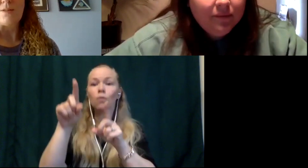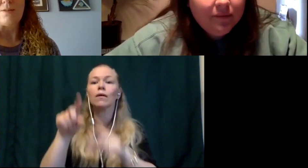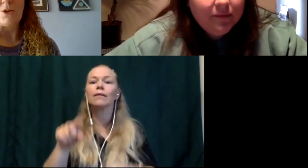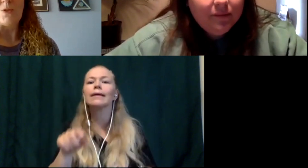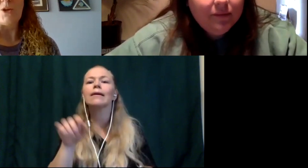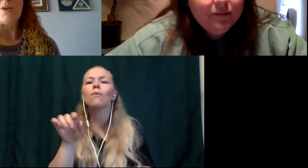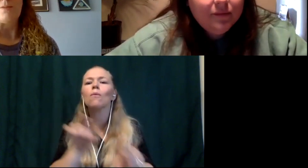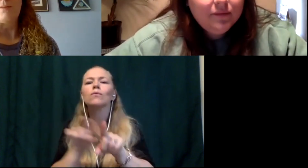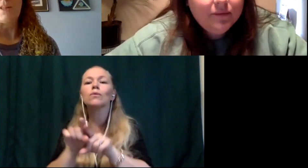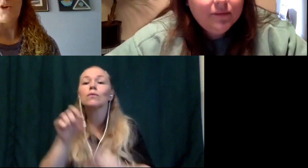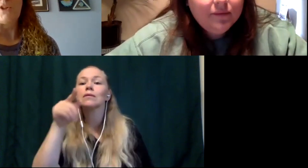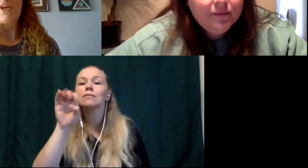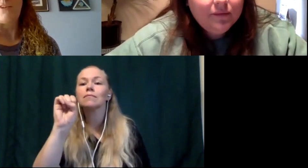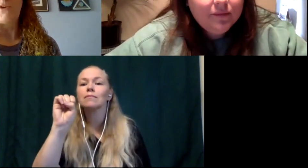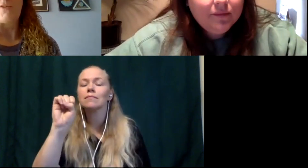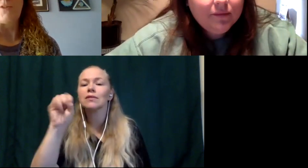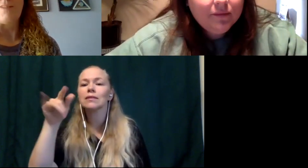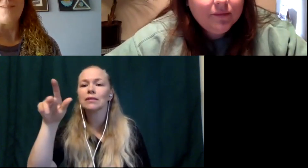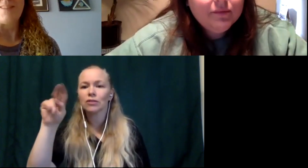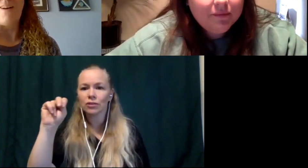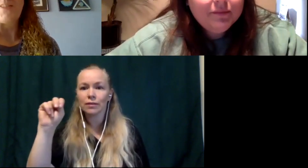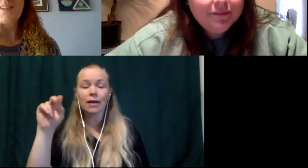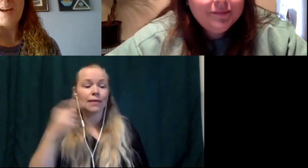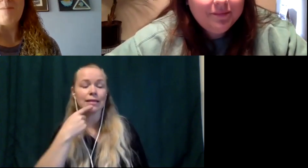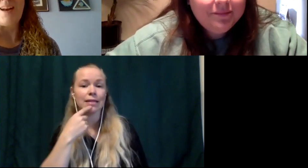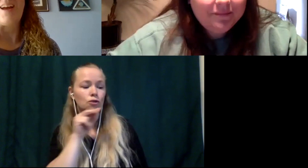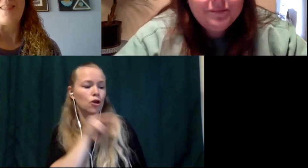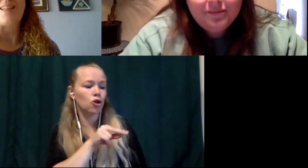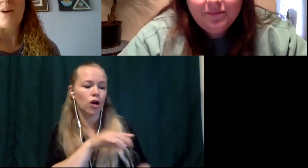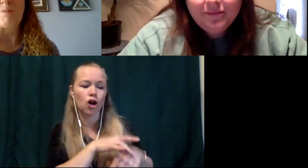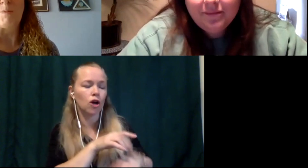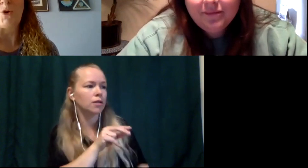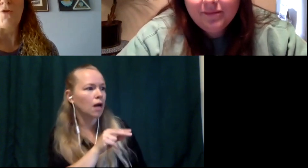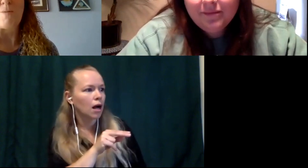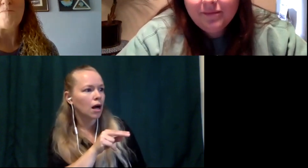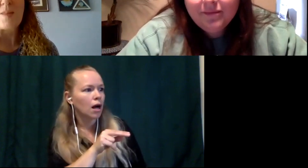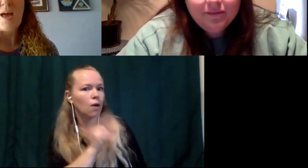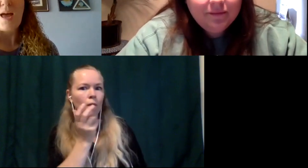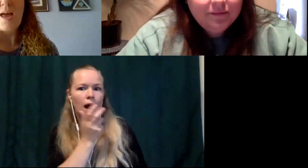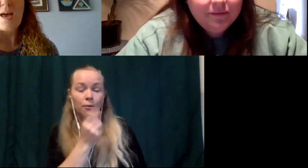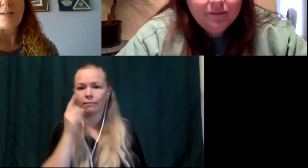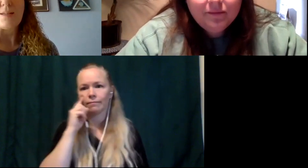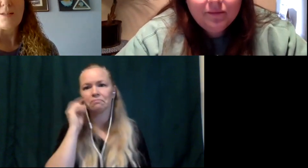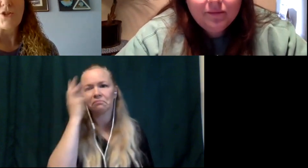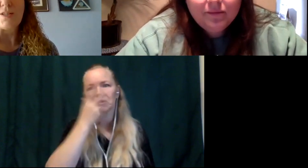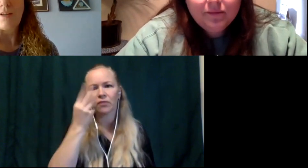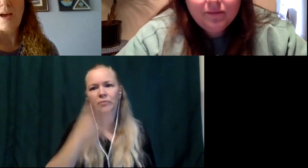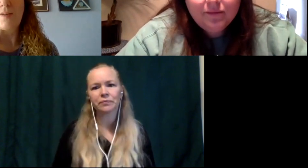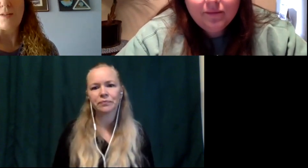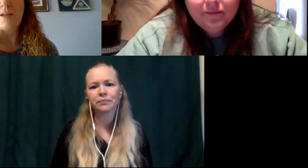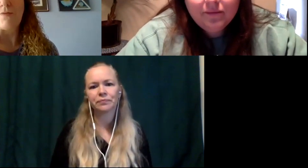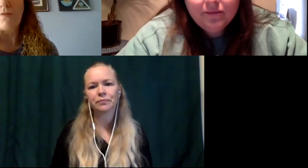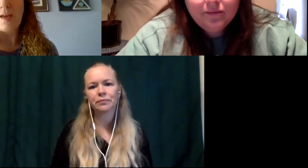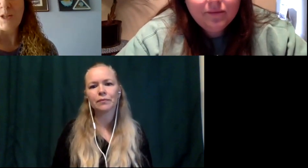just, you know, that you could sit there and look at Earth all the time. And I think that would be beautiful. And just to